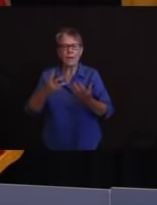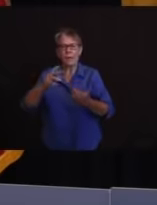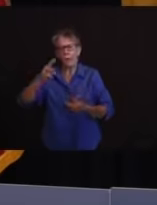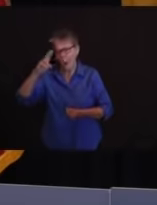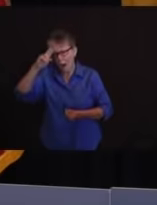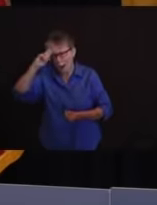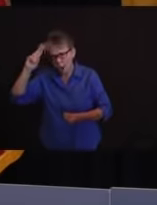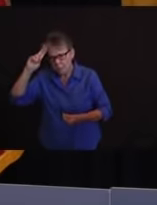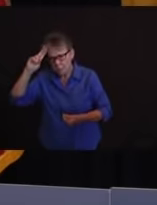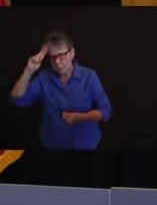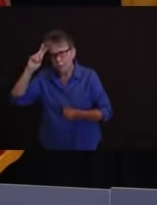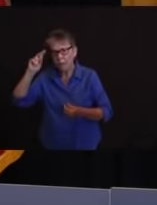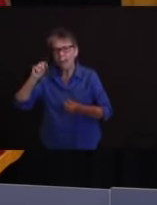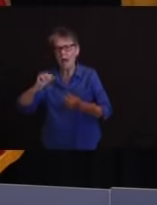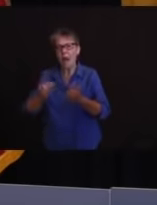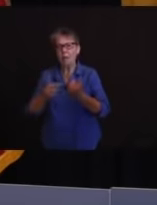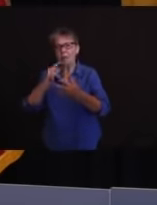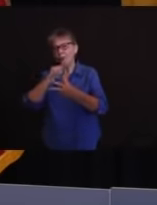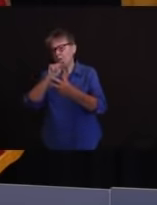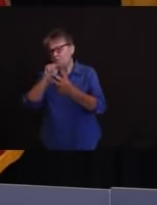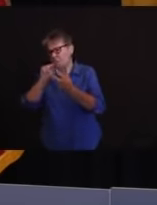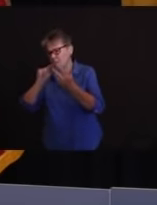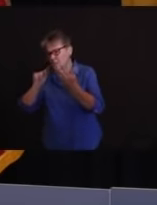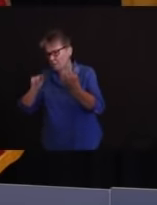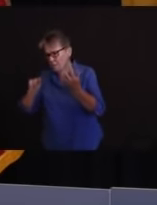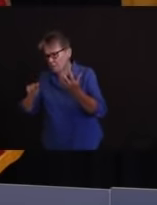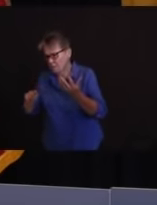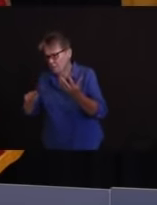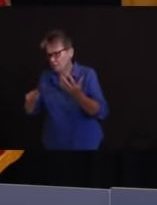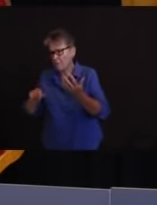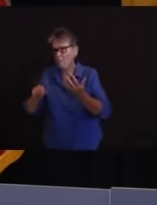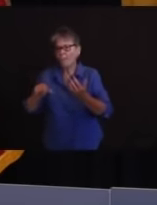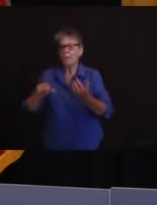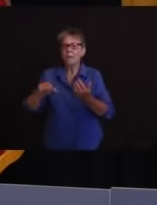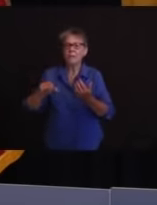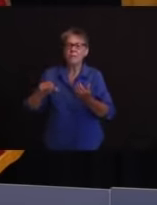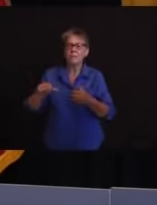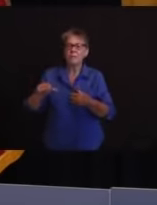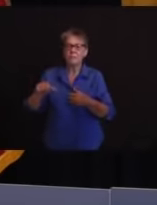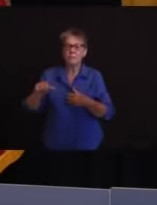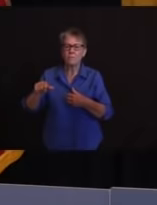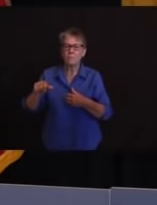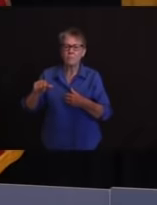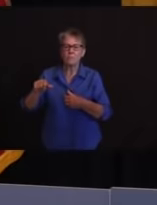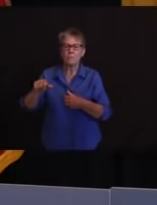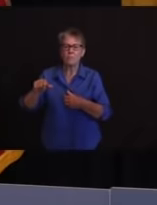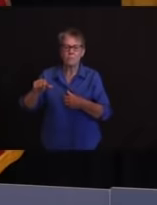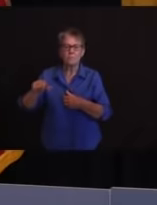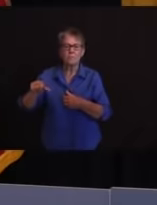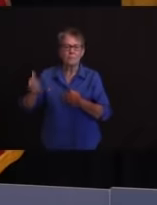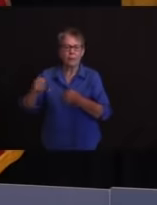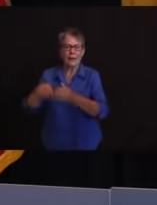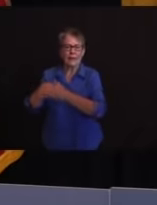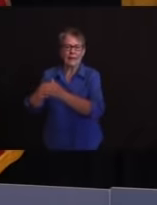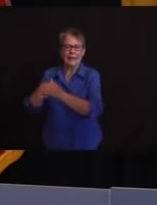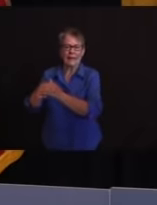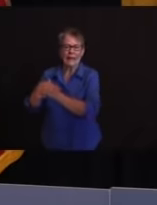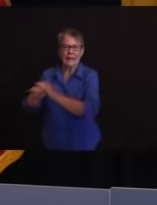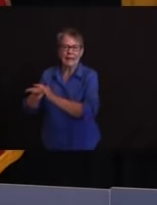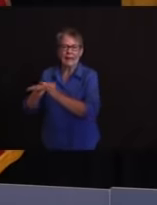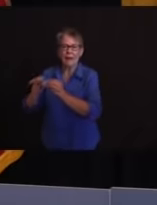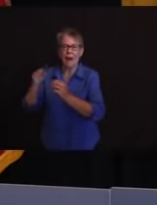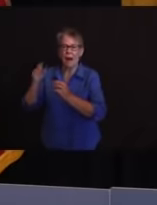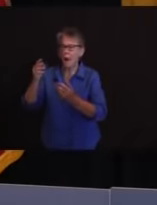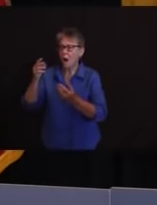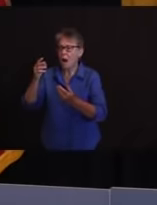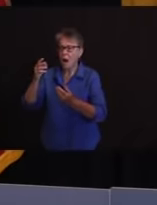we're also looking at some of the things that go into that. So, for example, before you get admitted to a hospital, you tend to visit a hospital, to an emergency department. So we